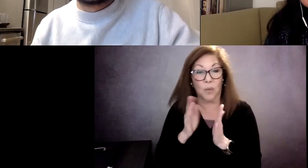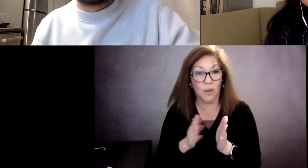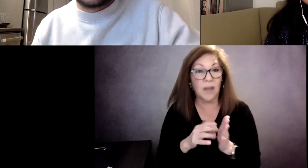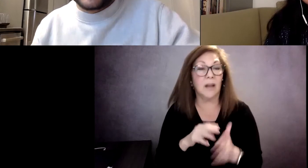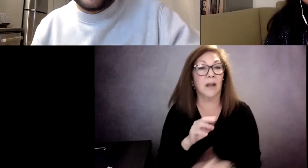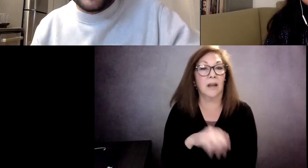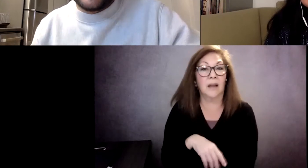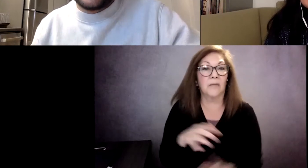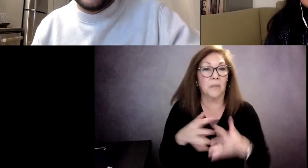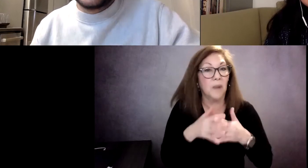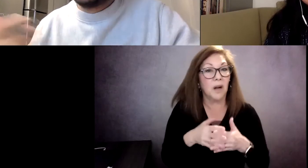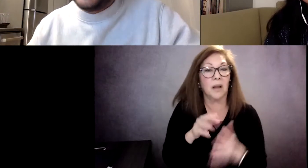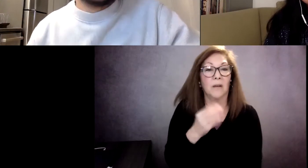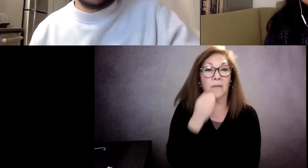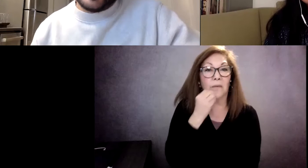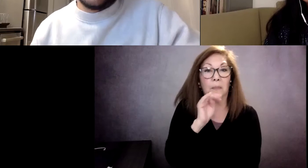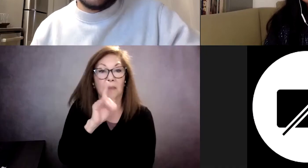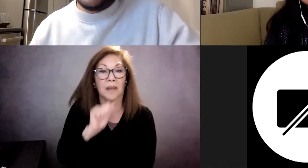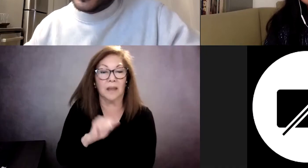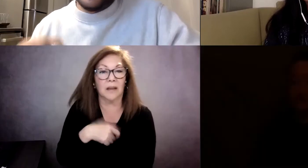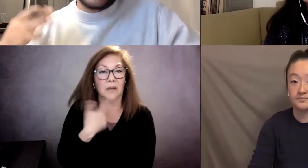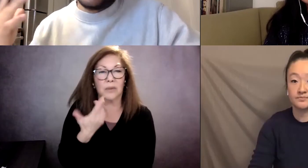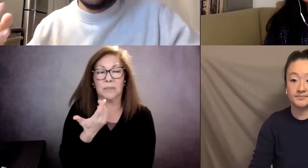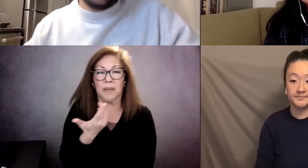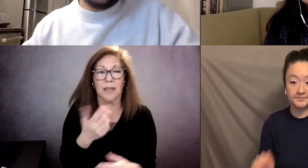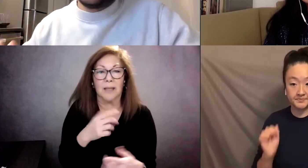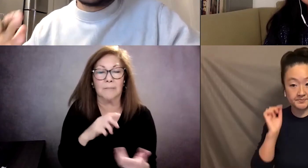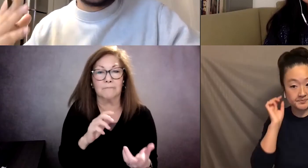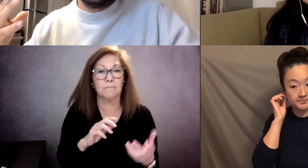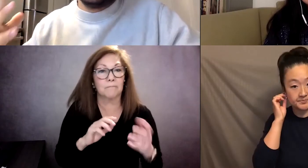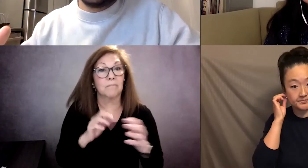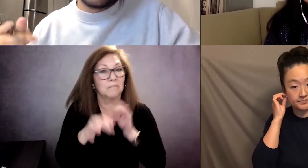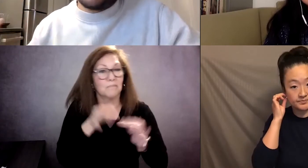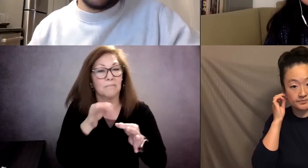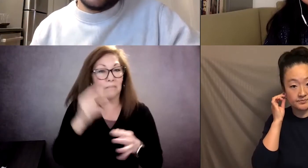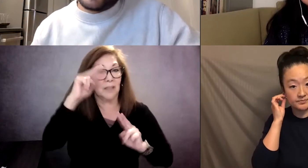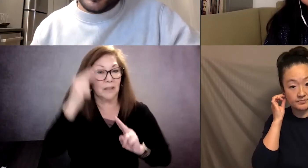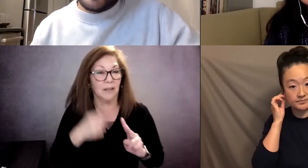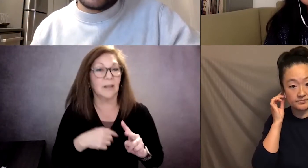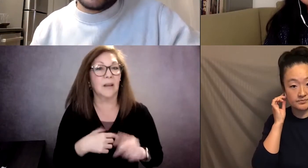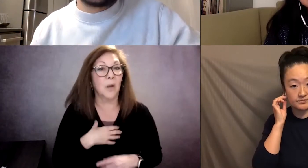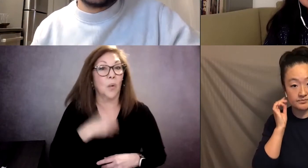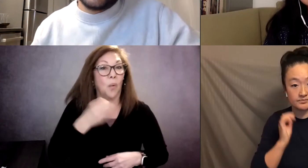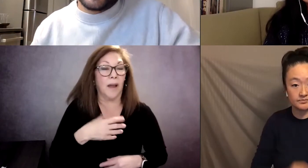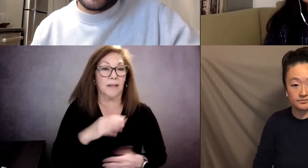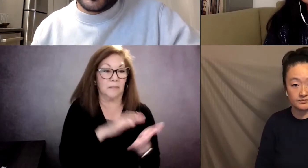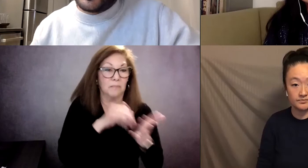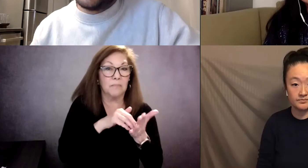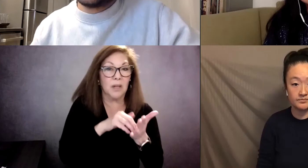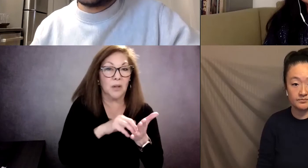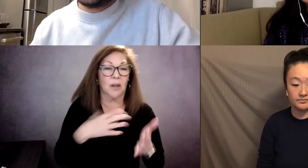has served for so long was being placated. And that was the white middle to upper middle class